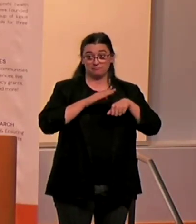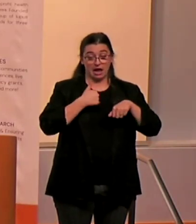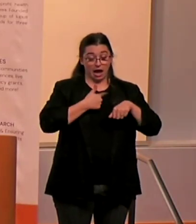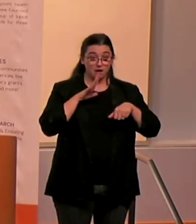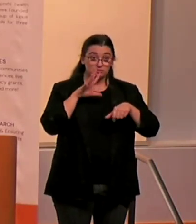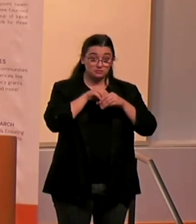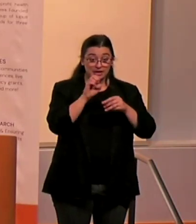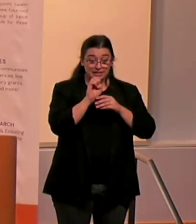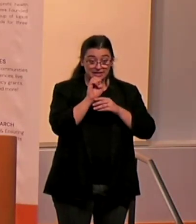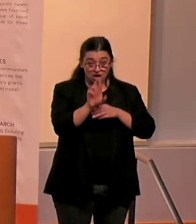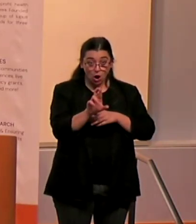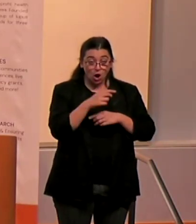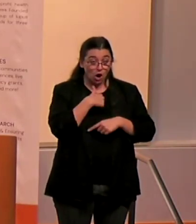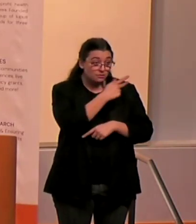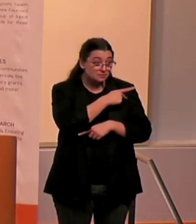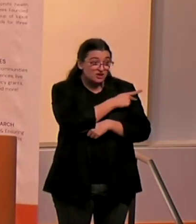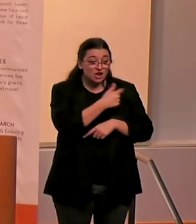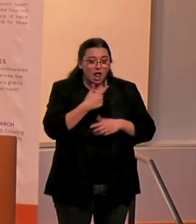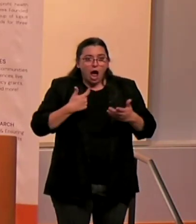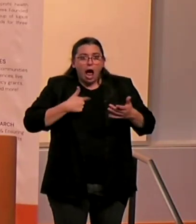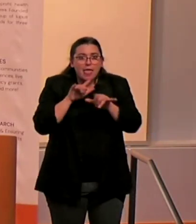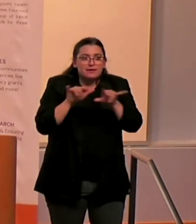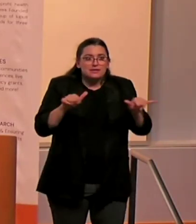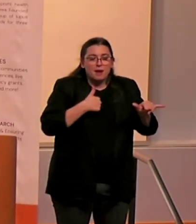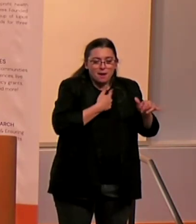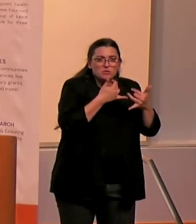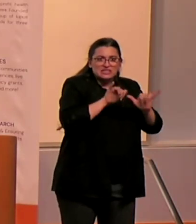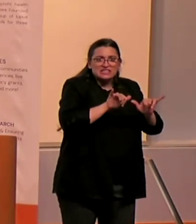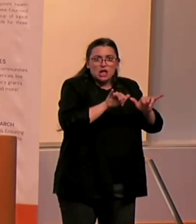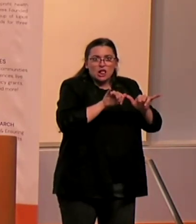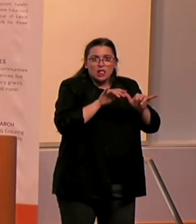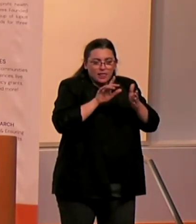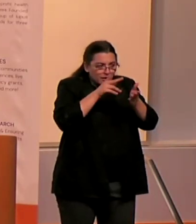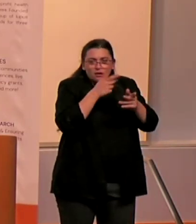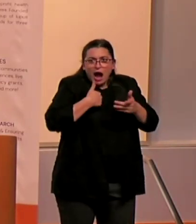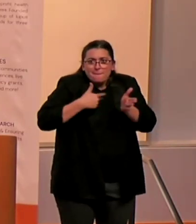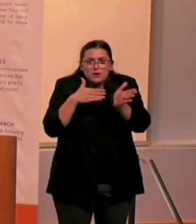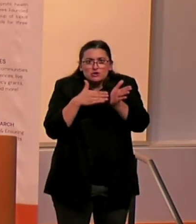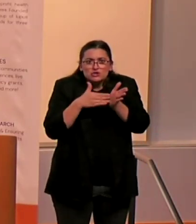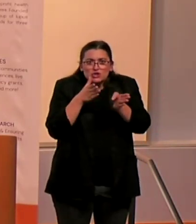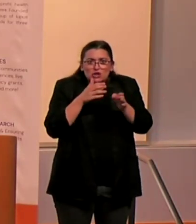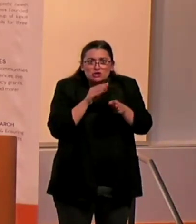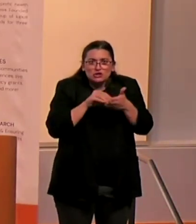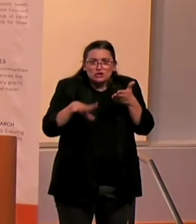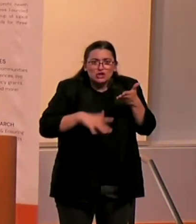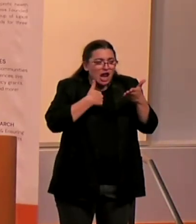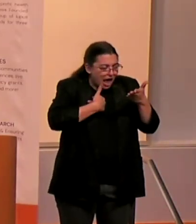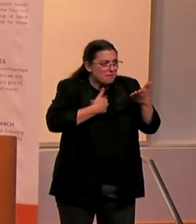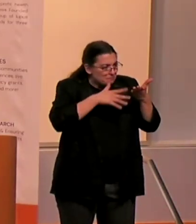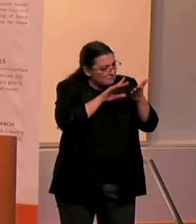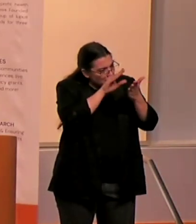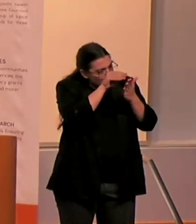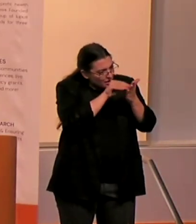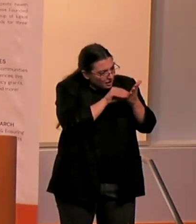ER as a patient and I was still charting on other patients' charts while I was in the hospital. And I was admitted to the hospital overnight,